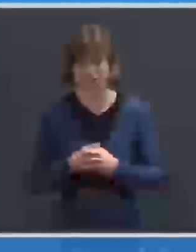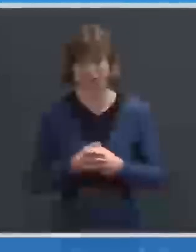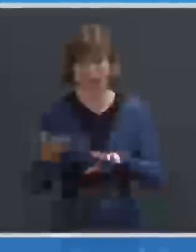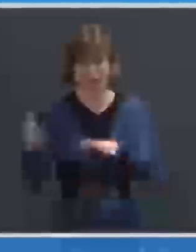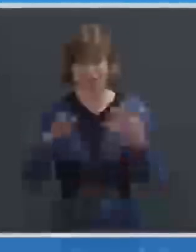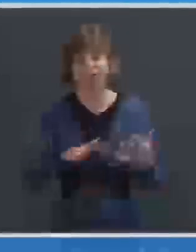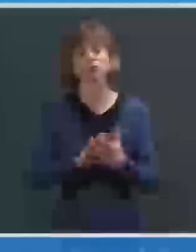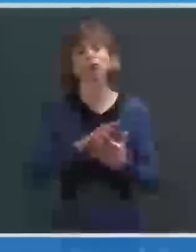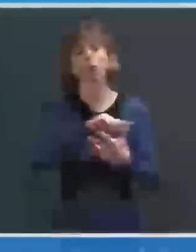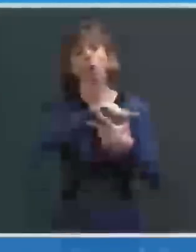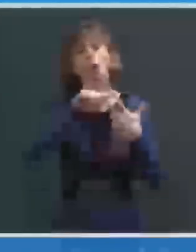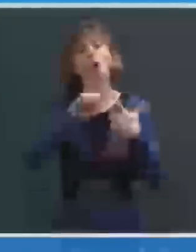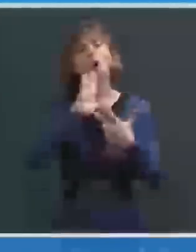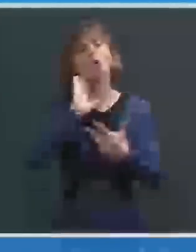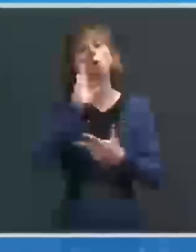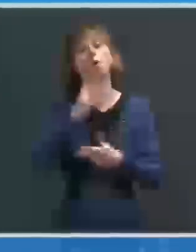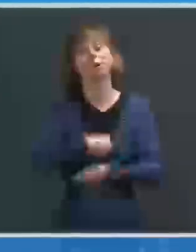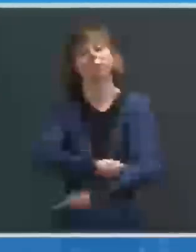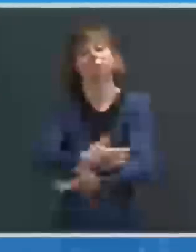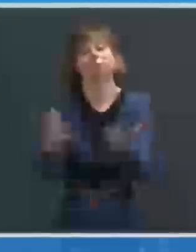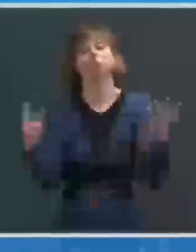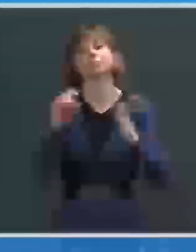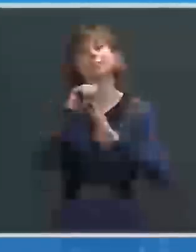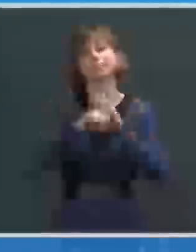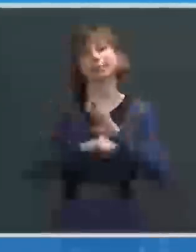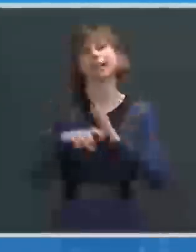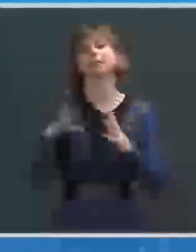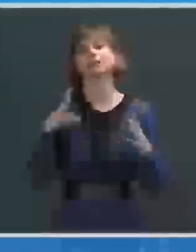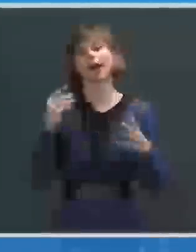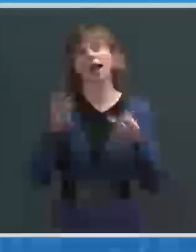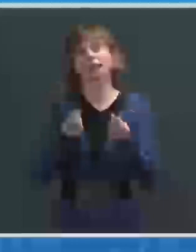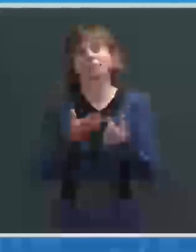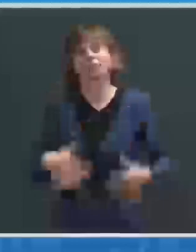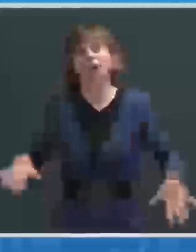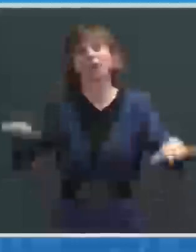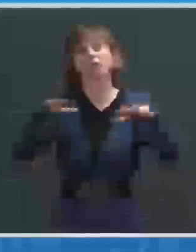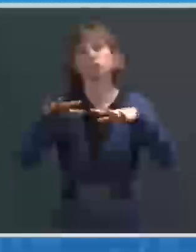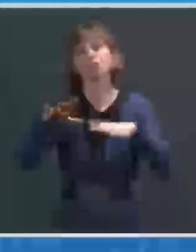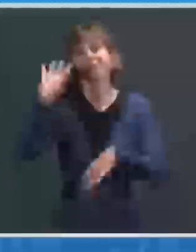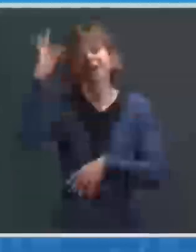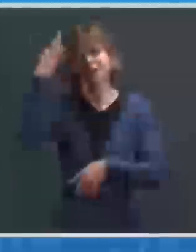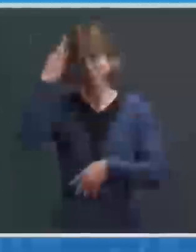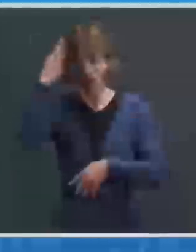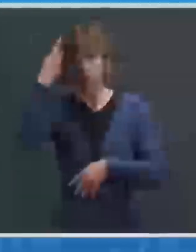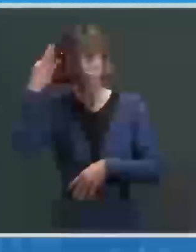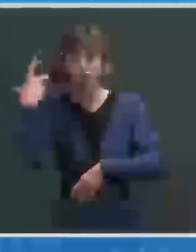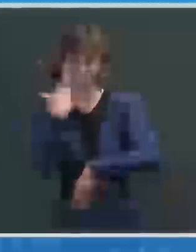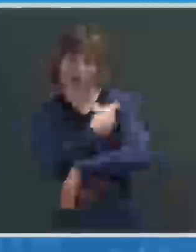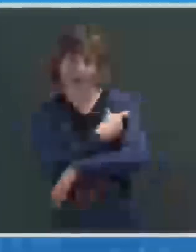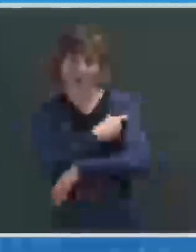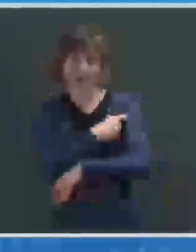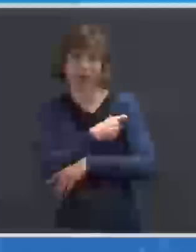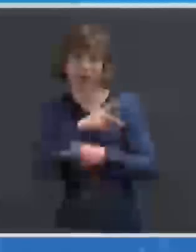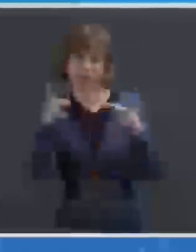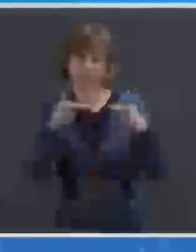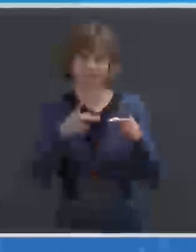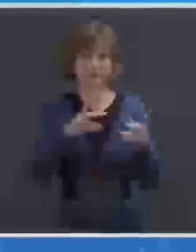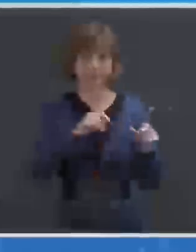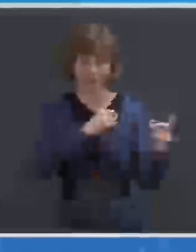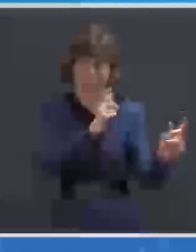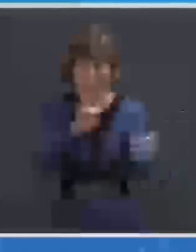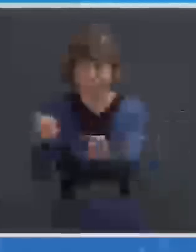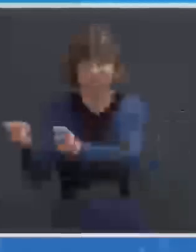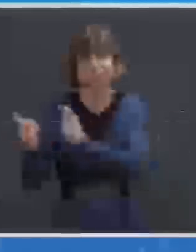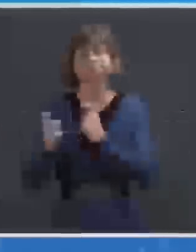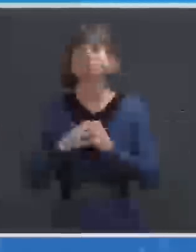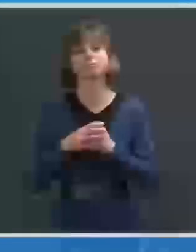be distributed across states and jurisdictions and across all of our federal vaccination channels. That doesn't